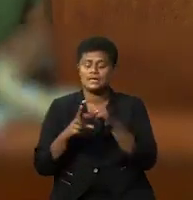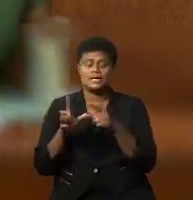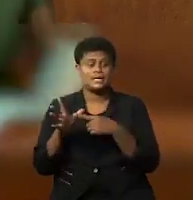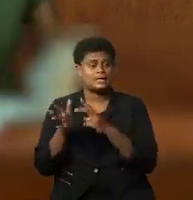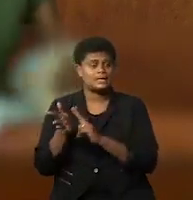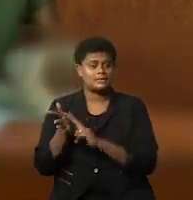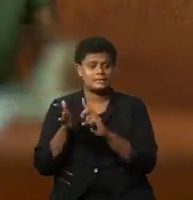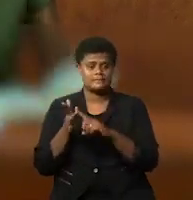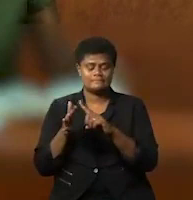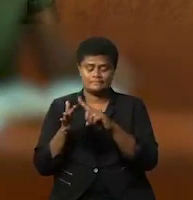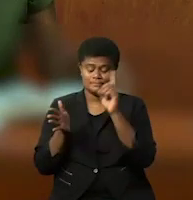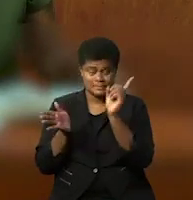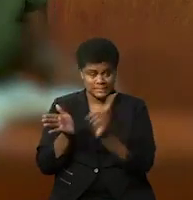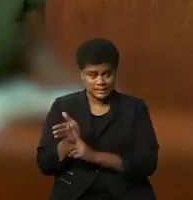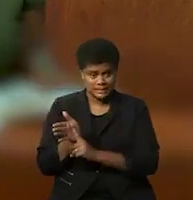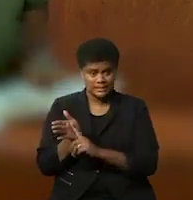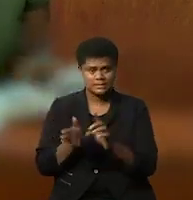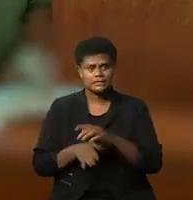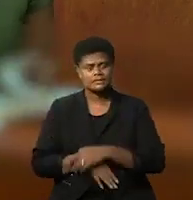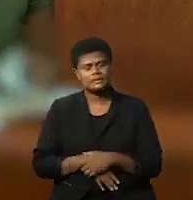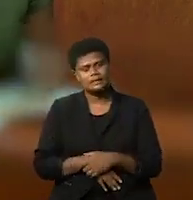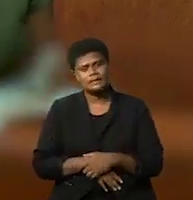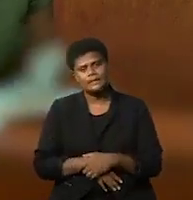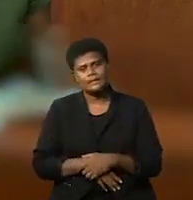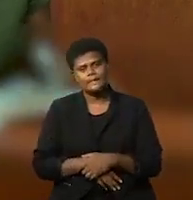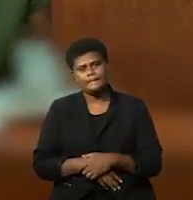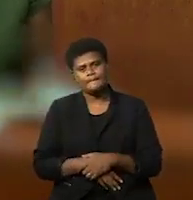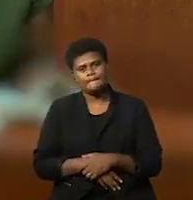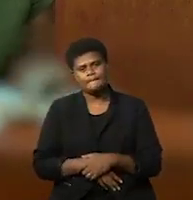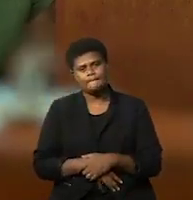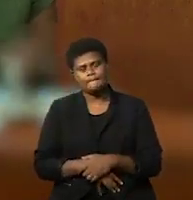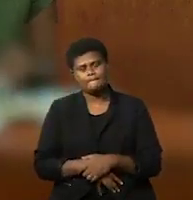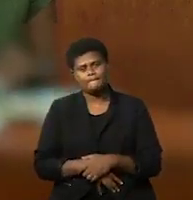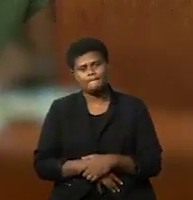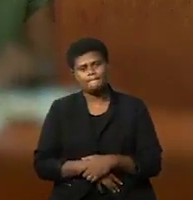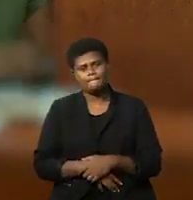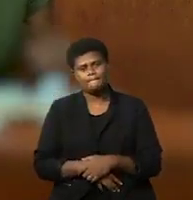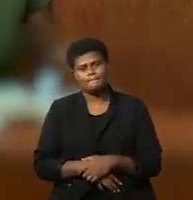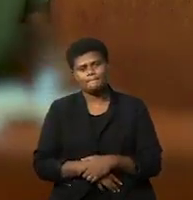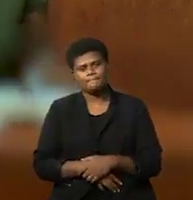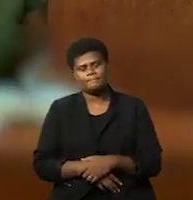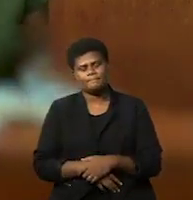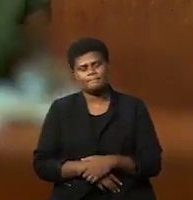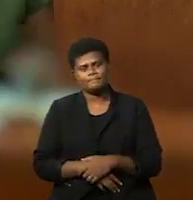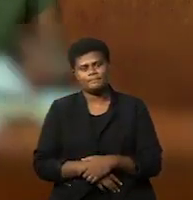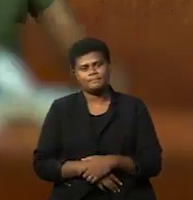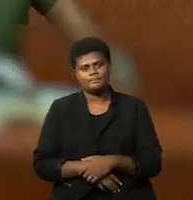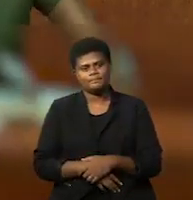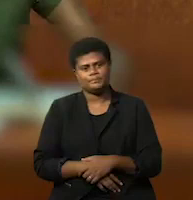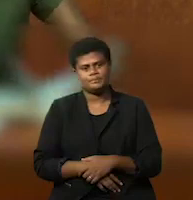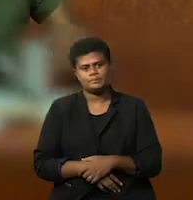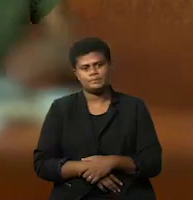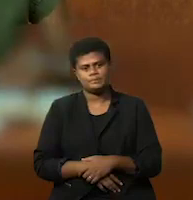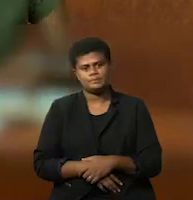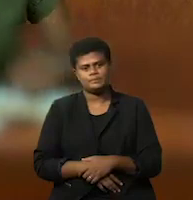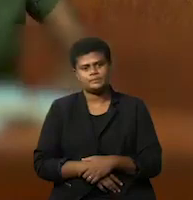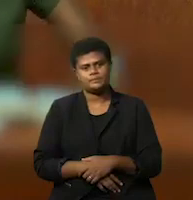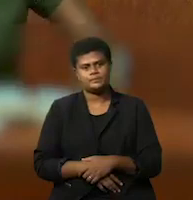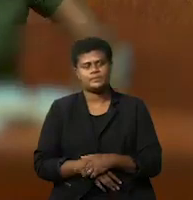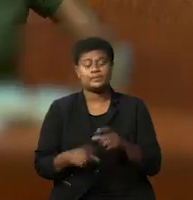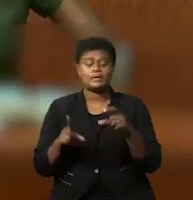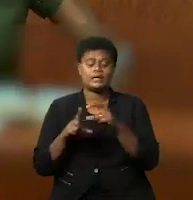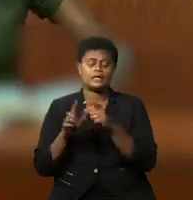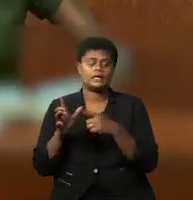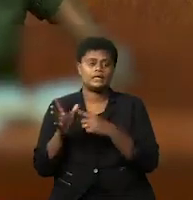Daniel, and Daniel is one of those books that you remember, if you could just read it out for